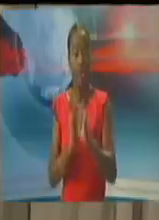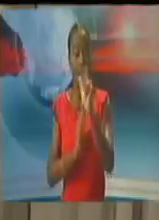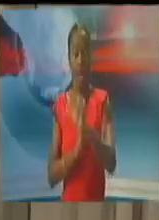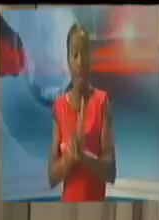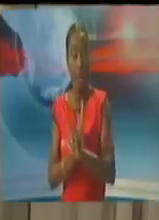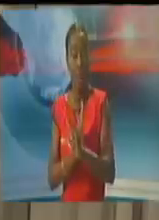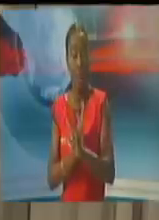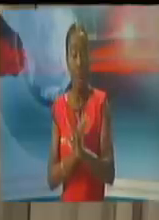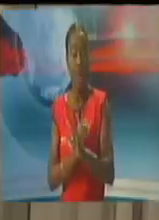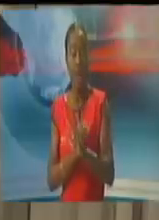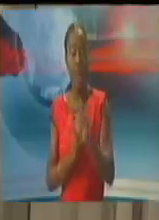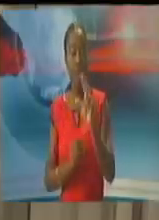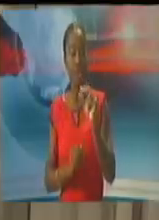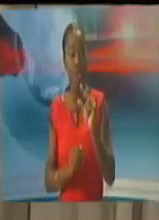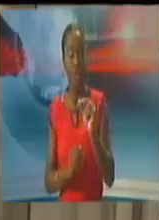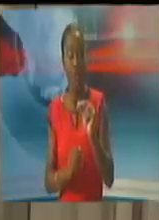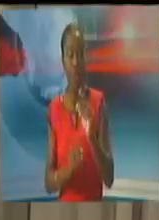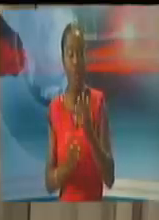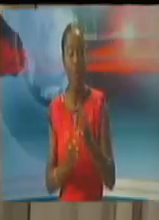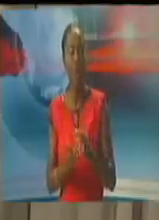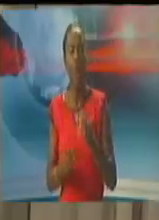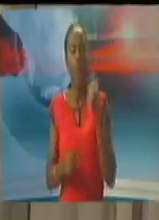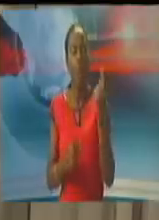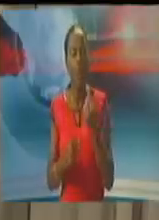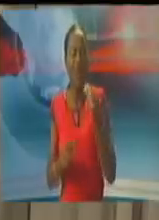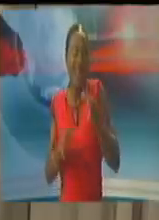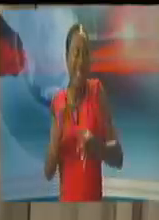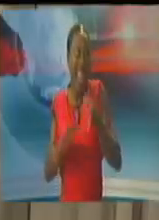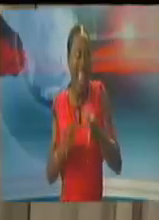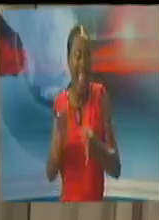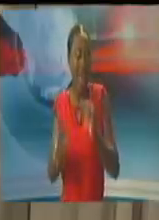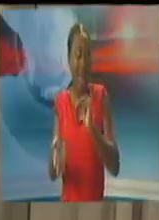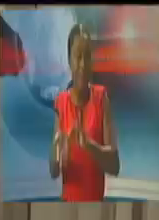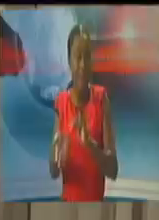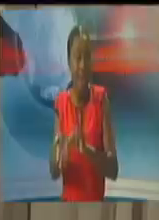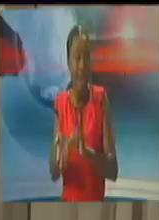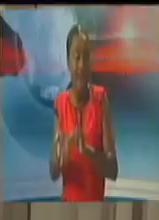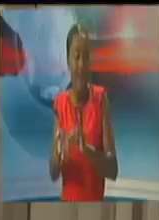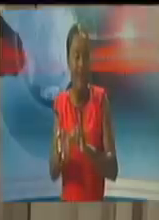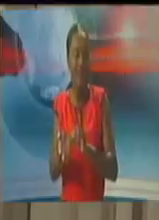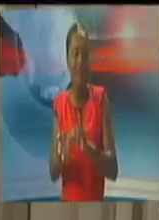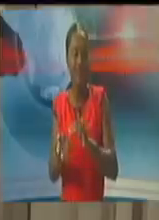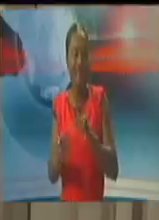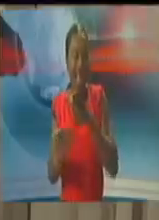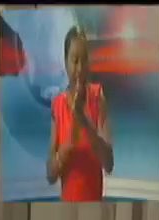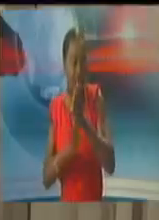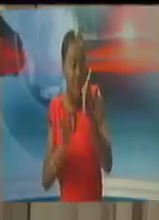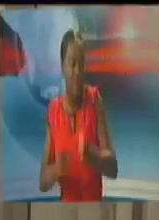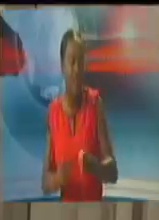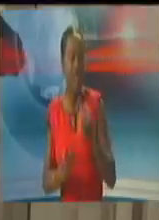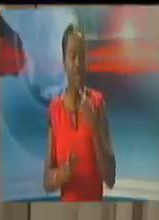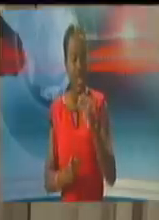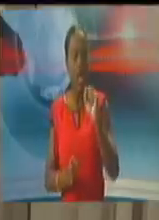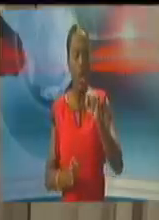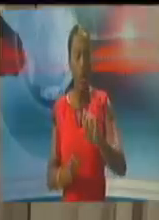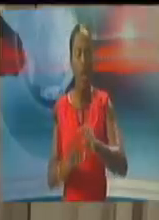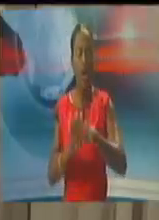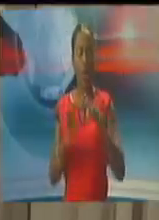are so guided by our medical experts. But I'm putting the population on warning and on notice. Our border